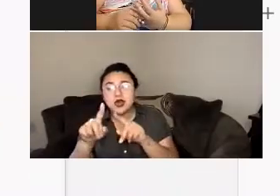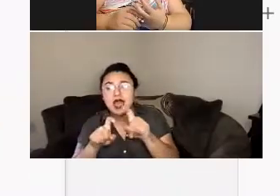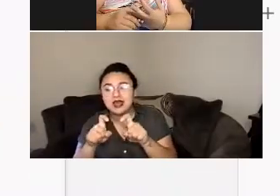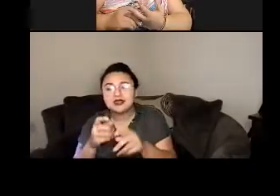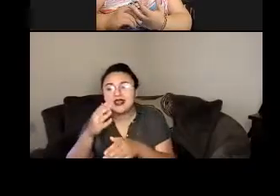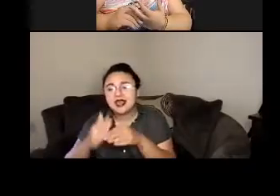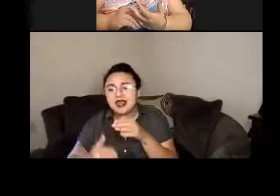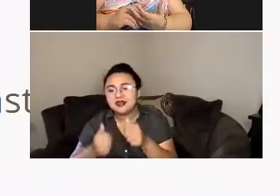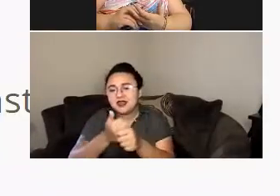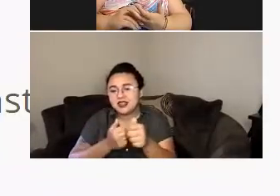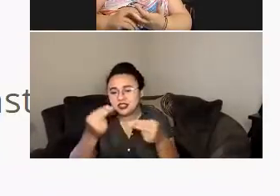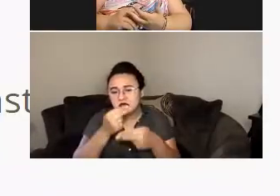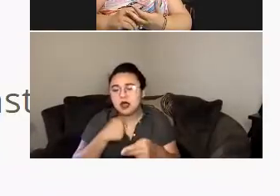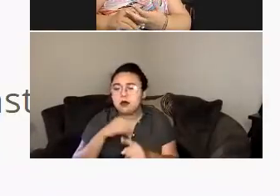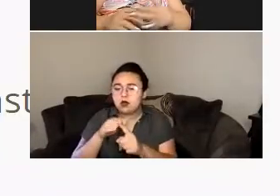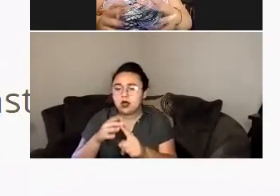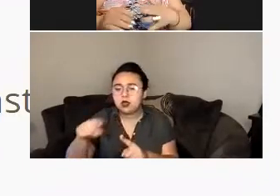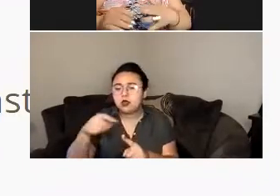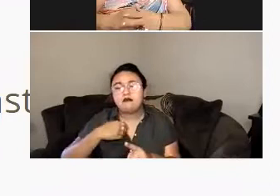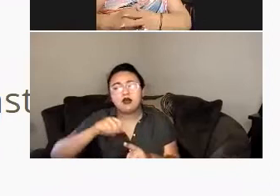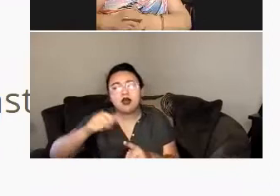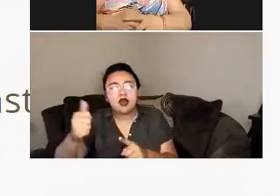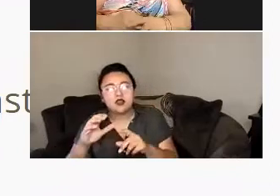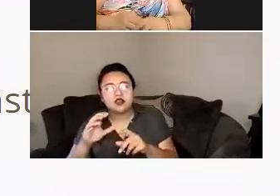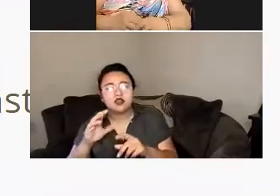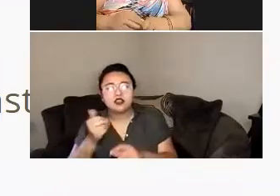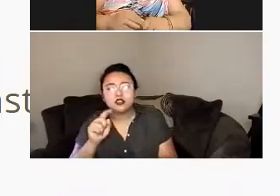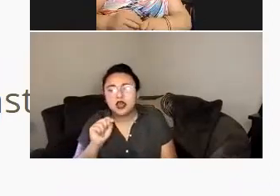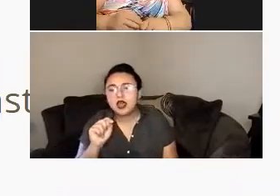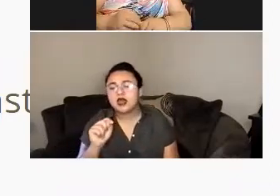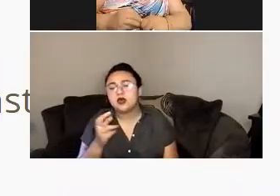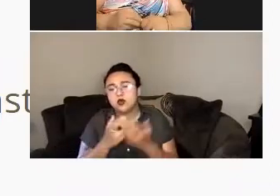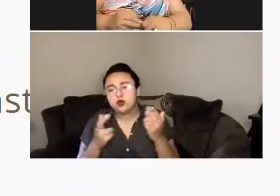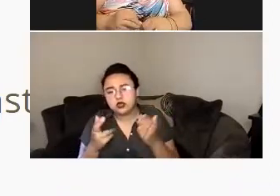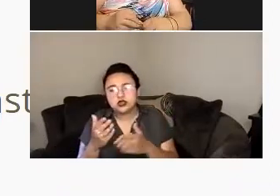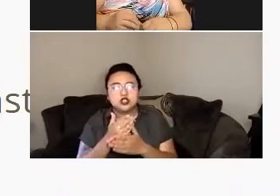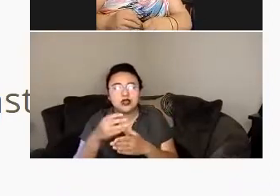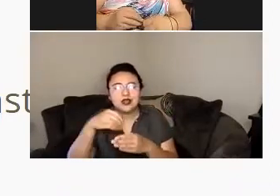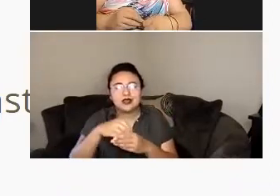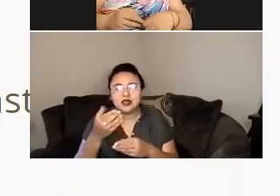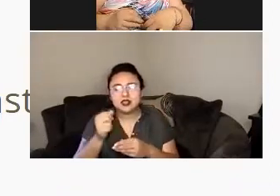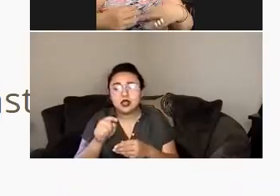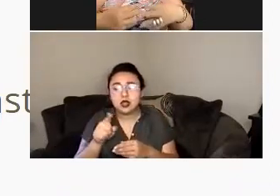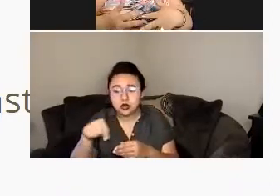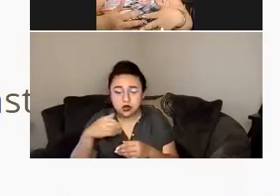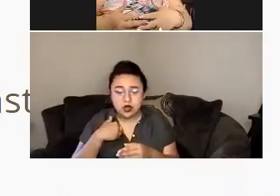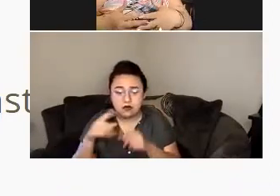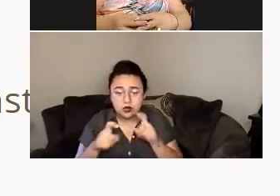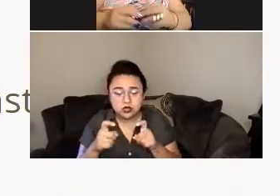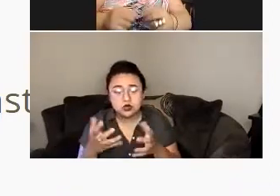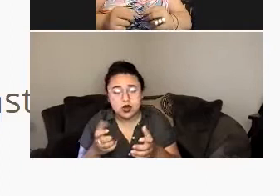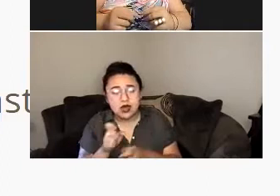I will remind you, because there's also some other, chatting and resource sharing in the chat. If you have a question that you would like me to ask our